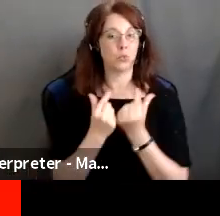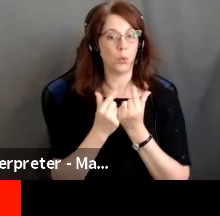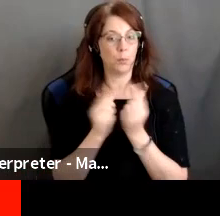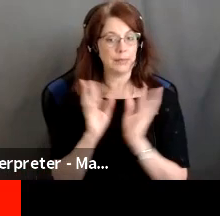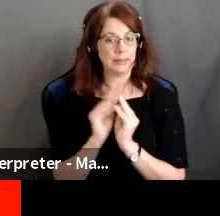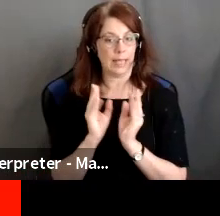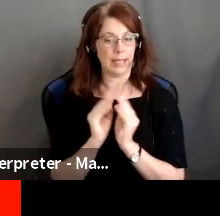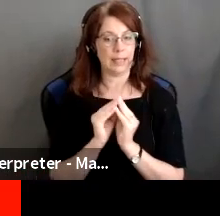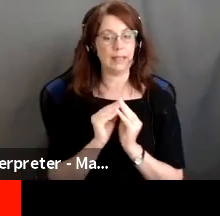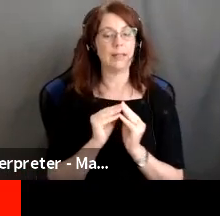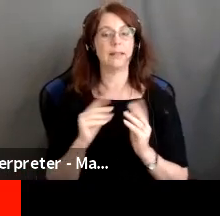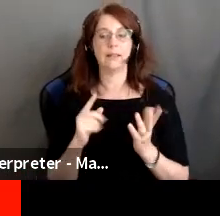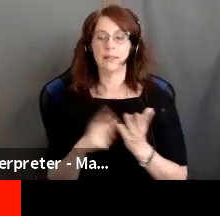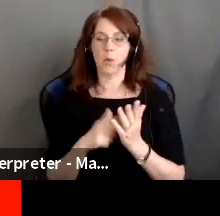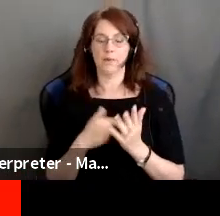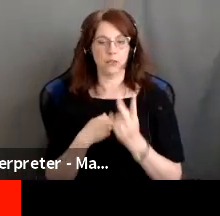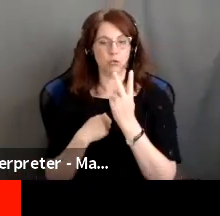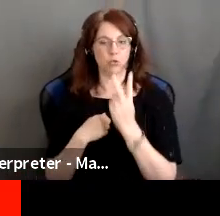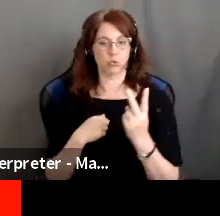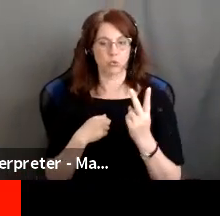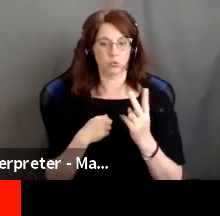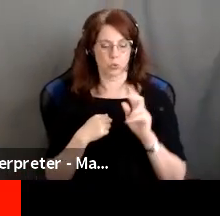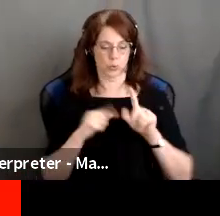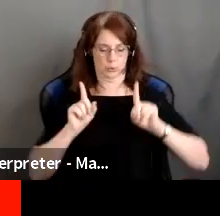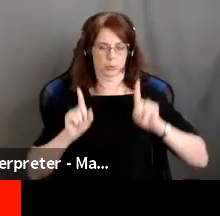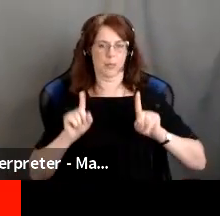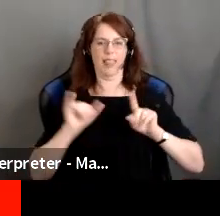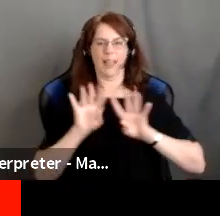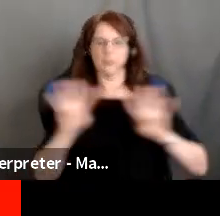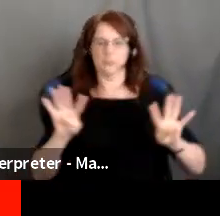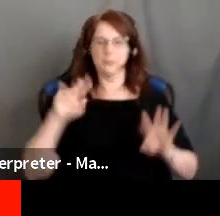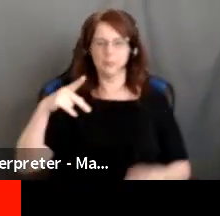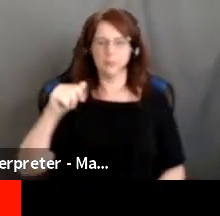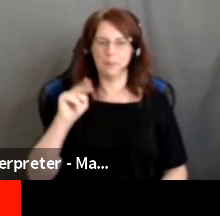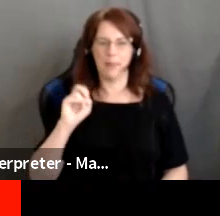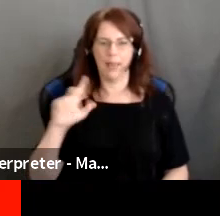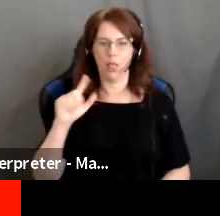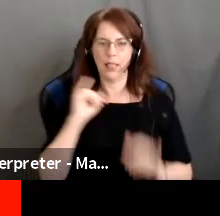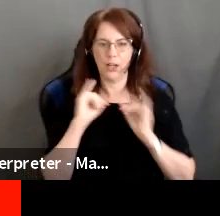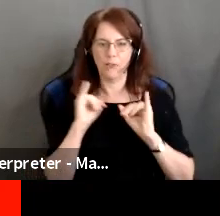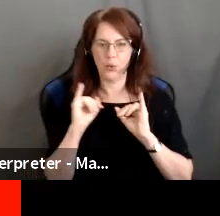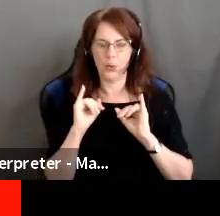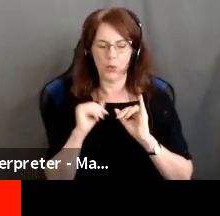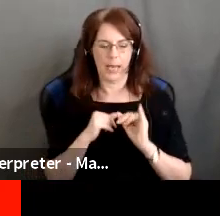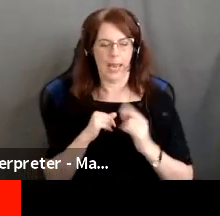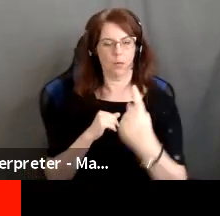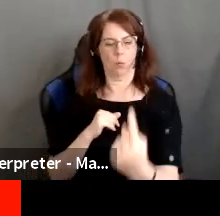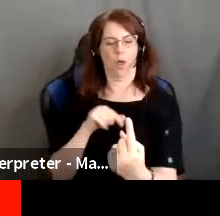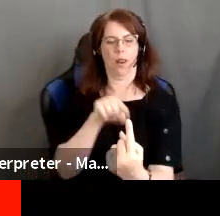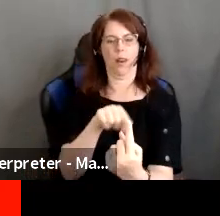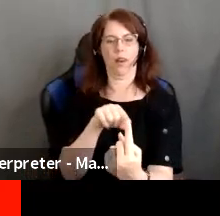have typically 2 interviewers as like a panel interview and 1 interviewee, which